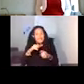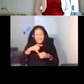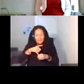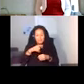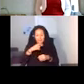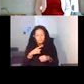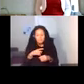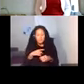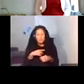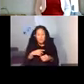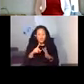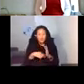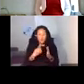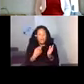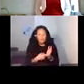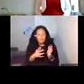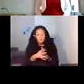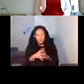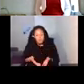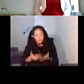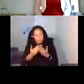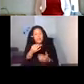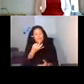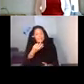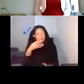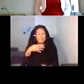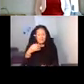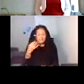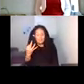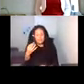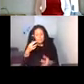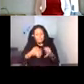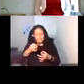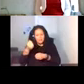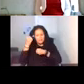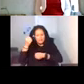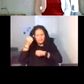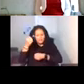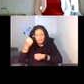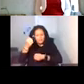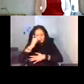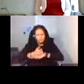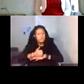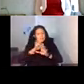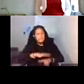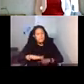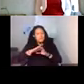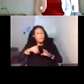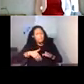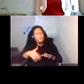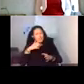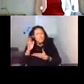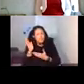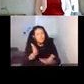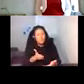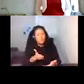Juliet Rees-Williams, born 1898, was a political activist who established national maternity services to combat